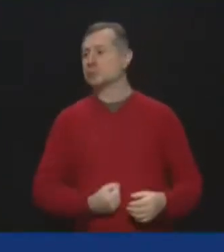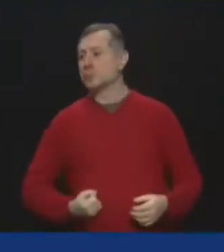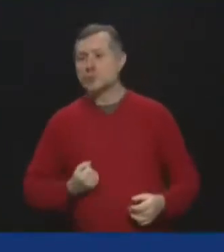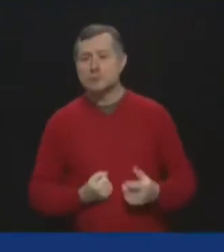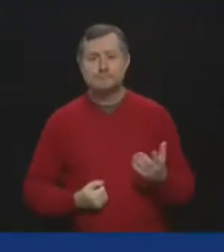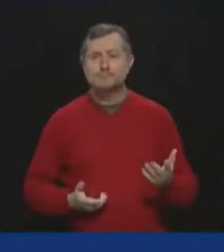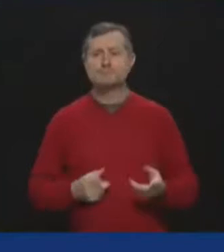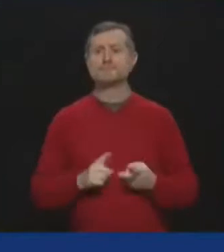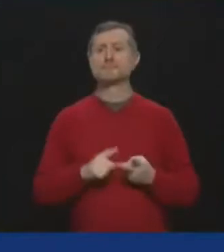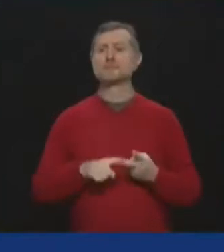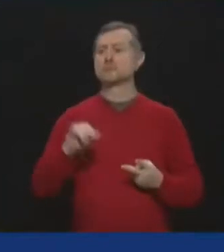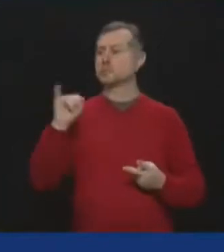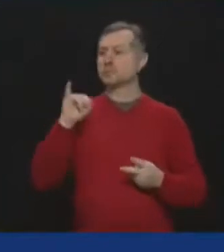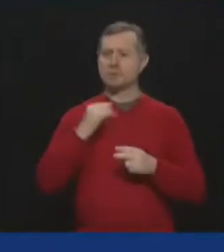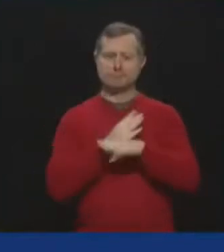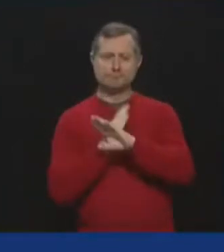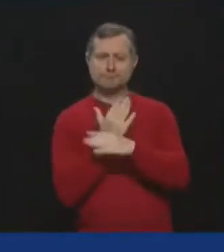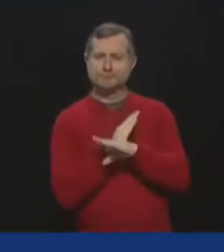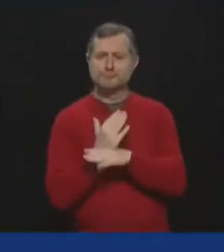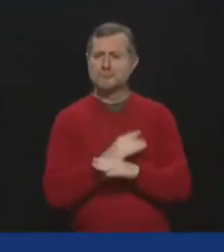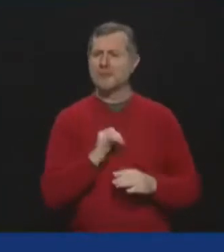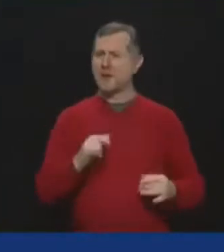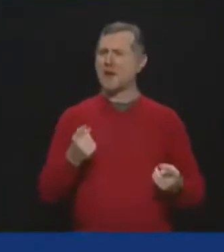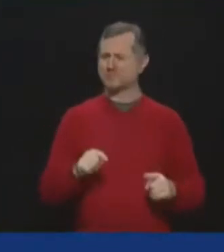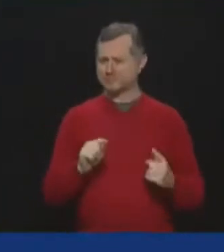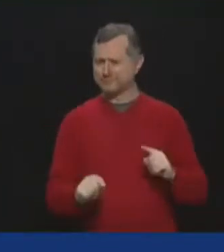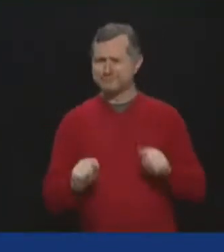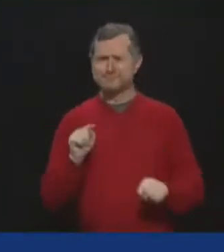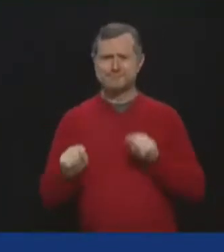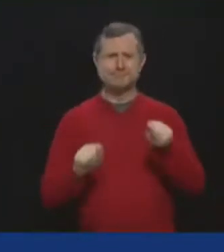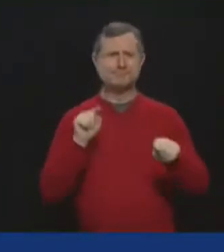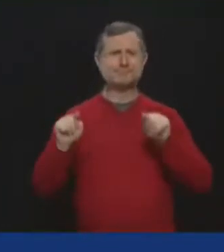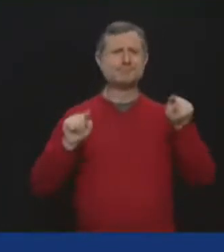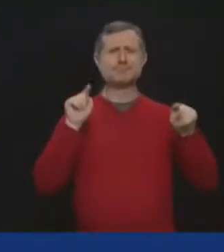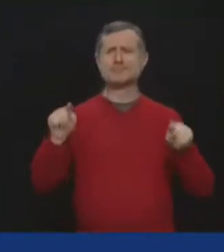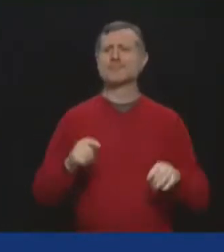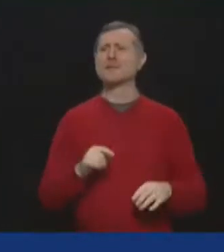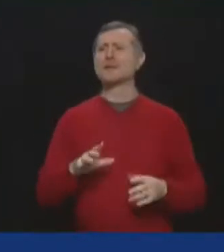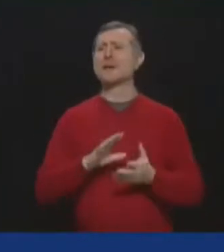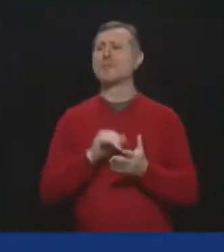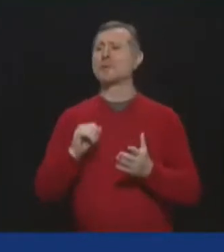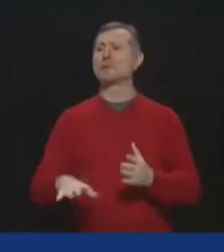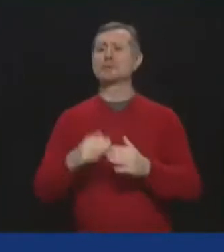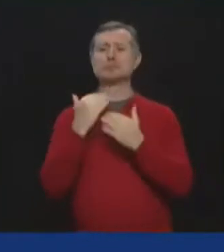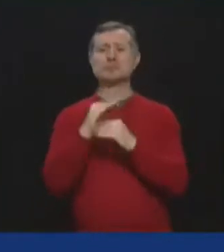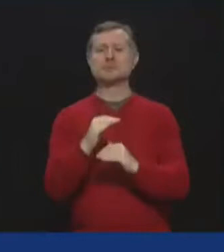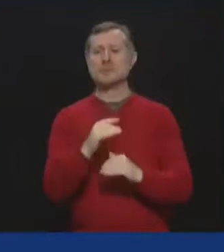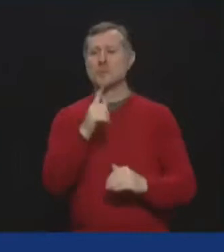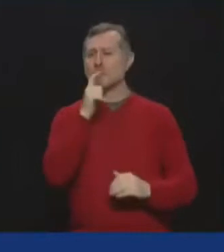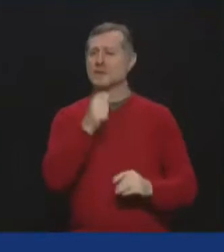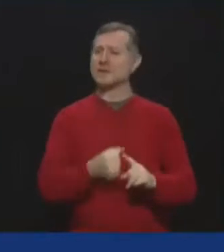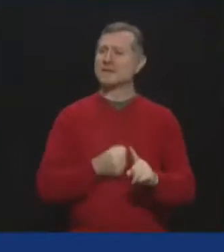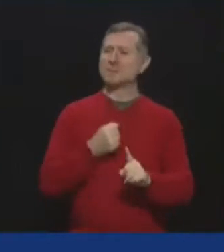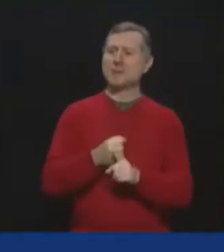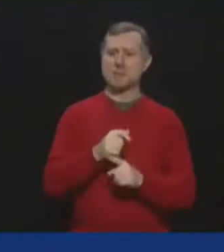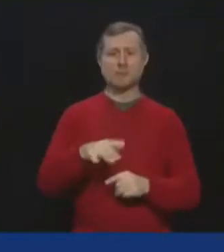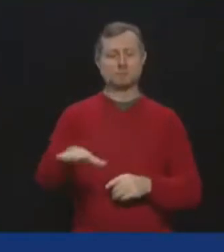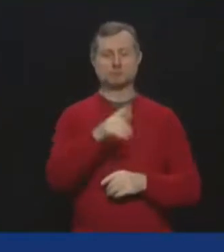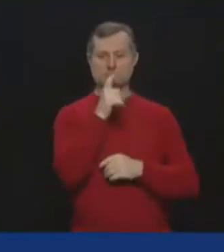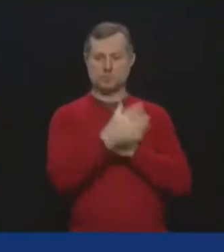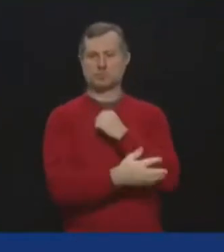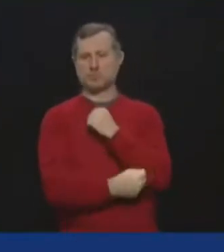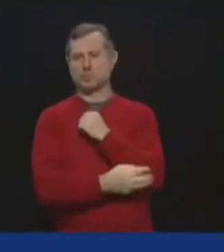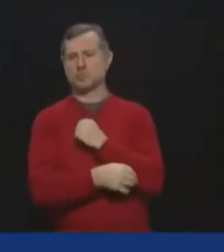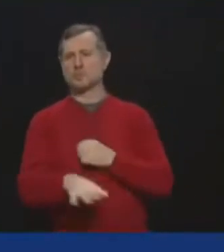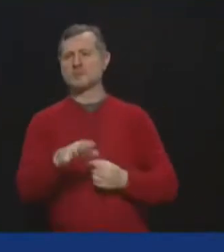are common in many states in the U.S. The burden of abortion restrictions falls hardest on those with the least resources, especially Black